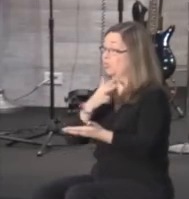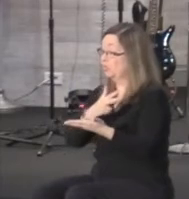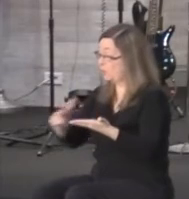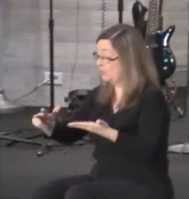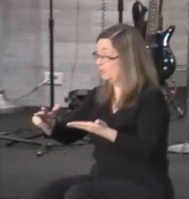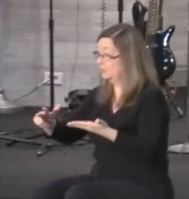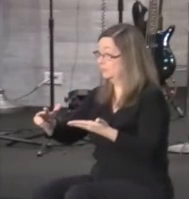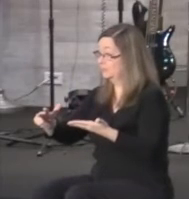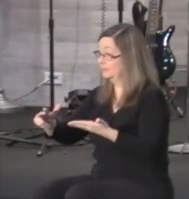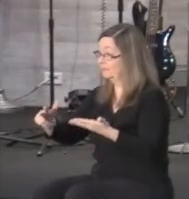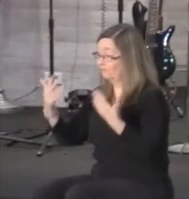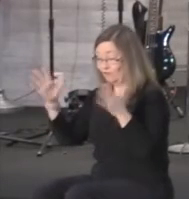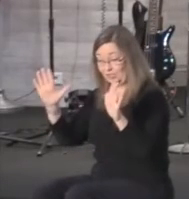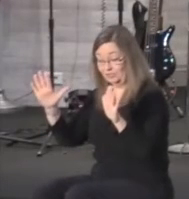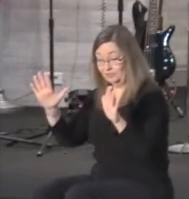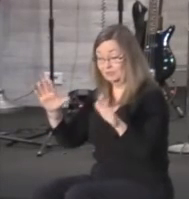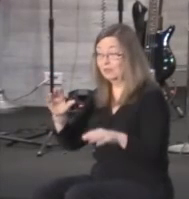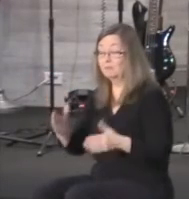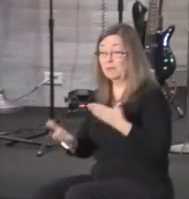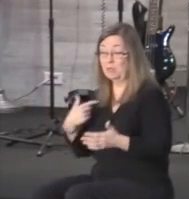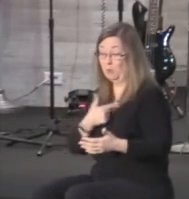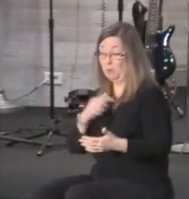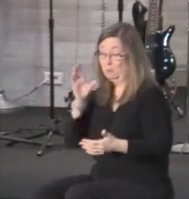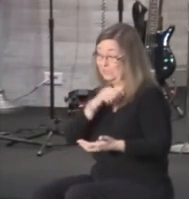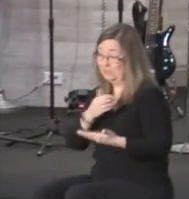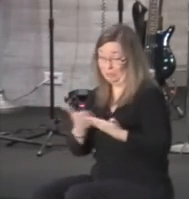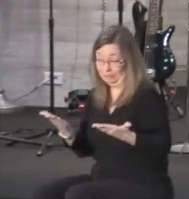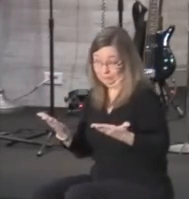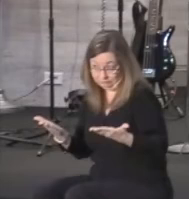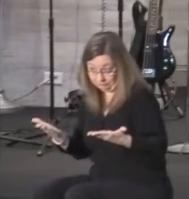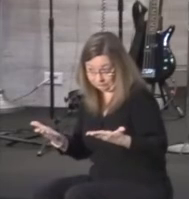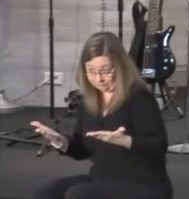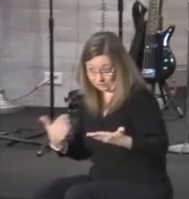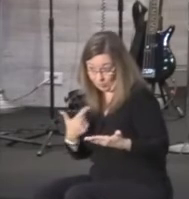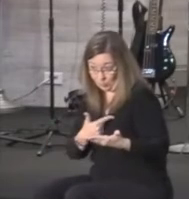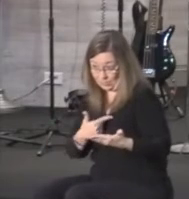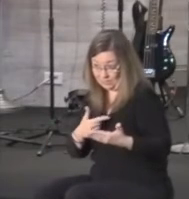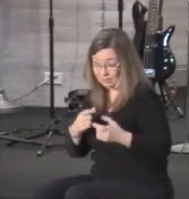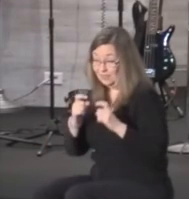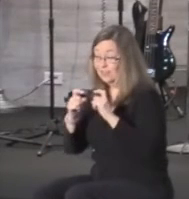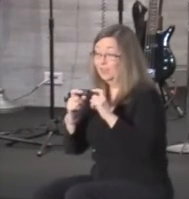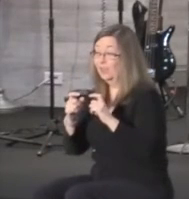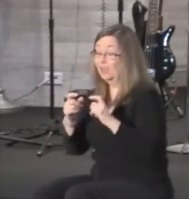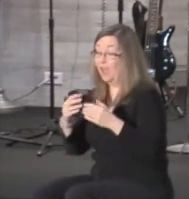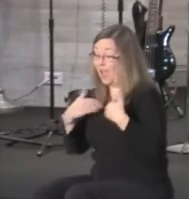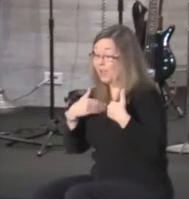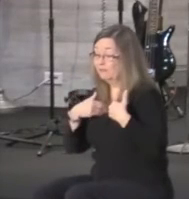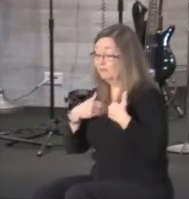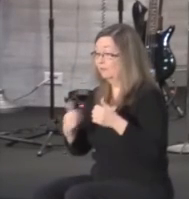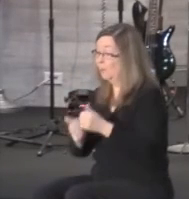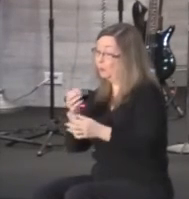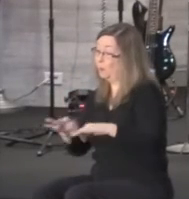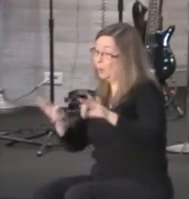3 weeks. So we must be missing something, huh? We just get the highlights in the book of Acts, and